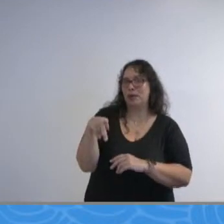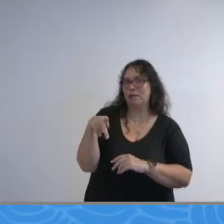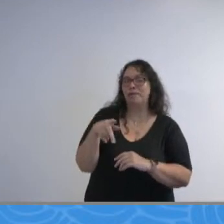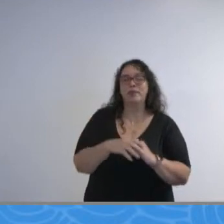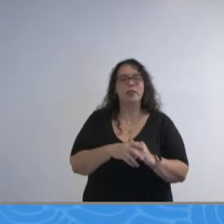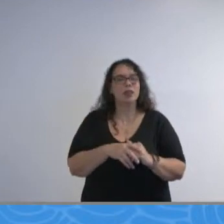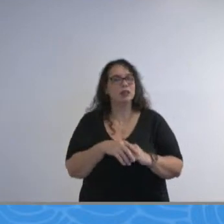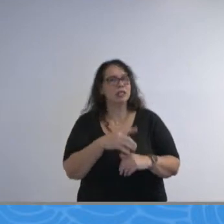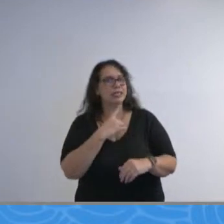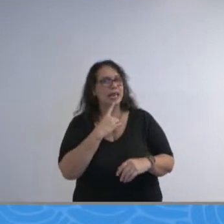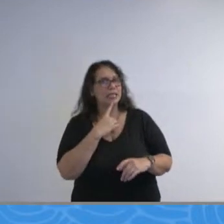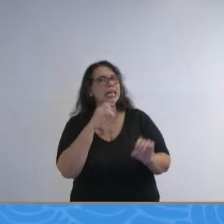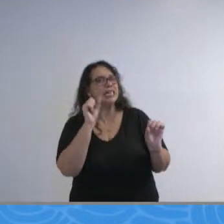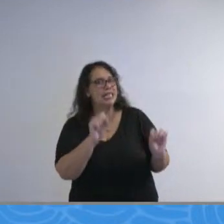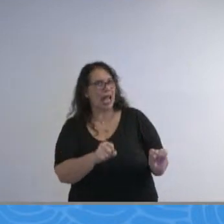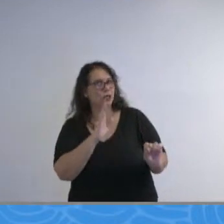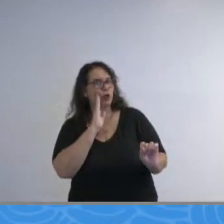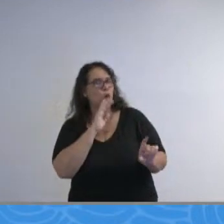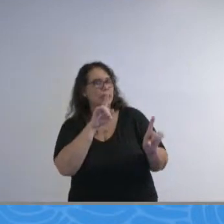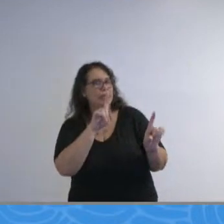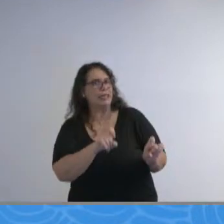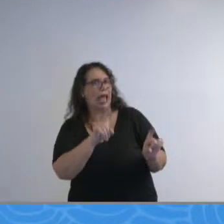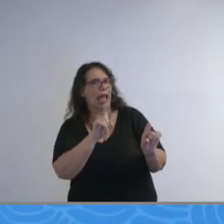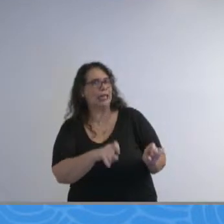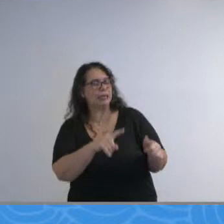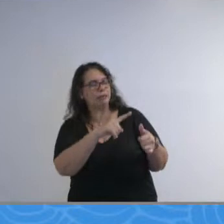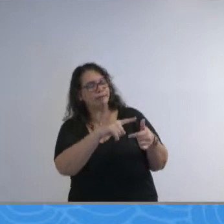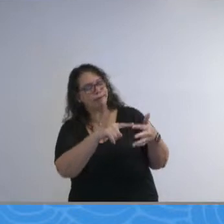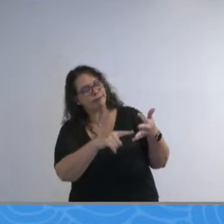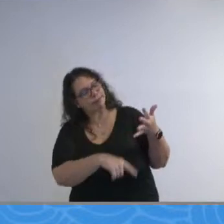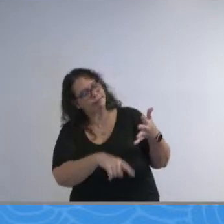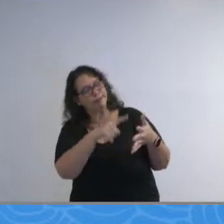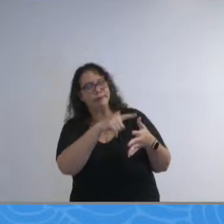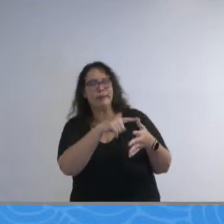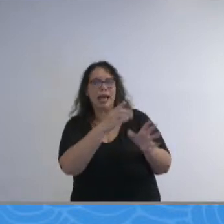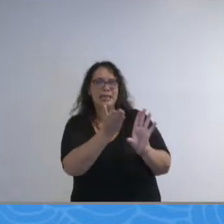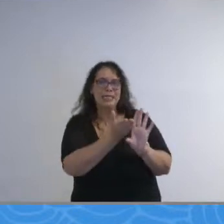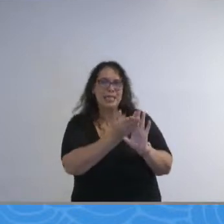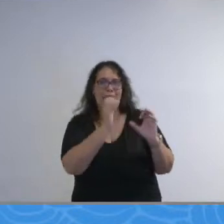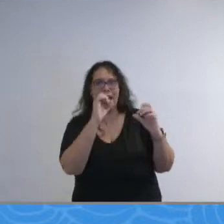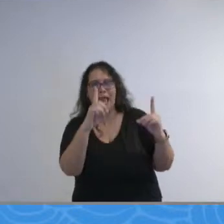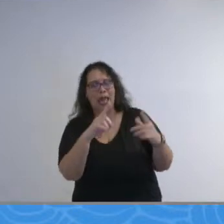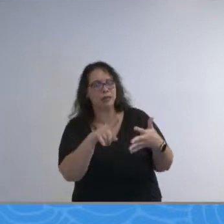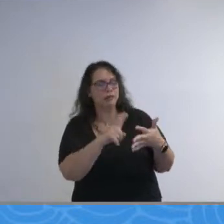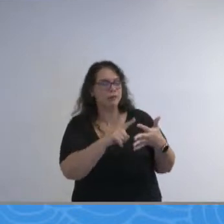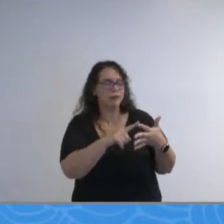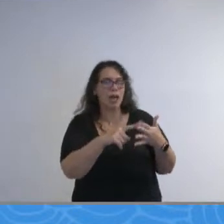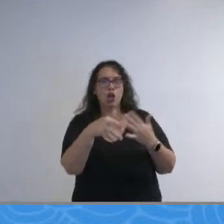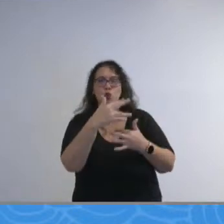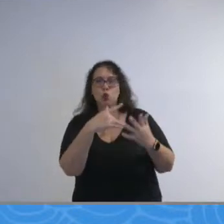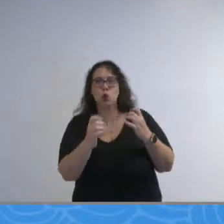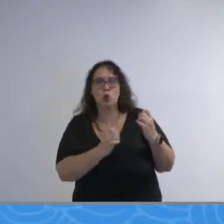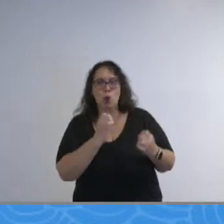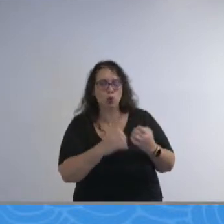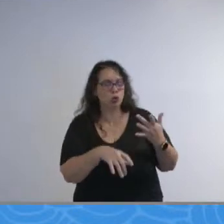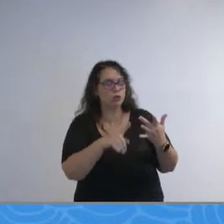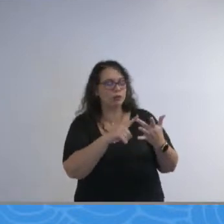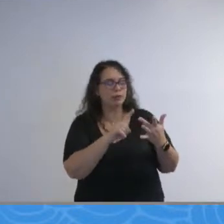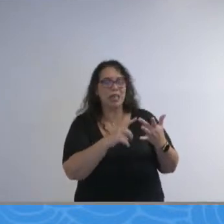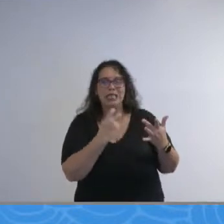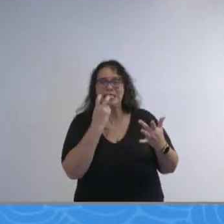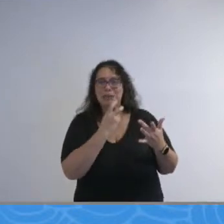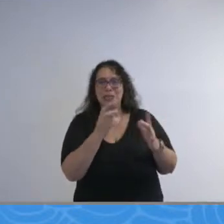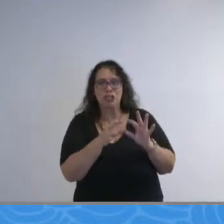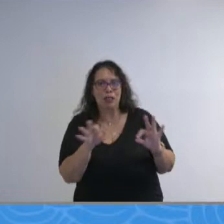child in this area, psychoed, social behavioral, speech and language, what have you. And you as a parent really